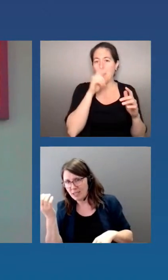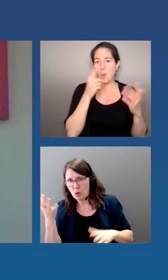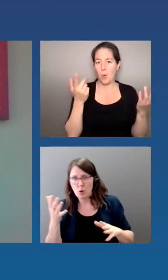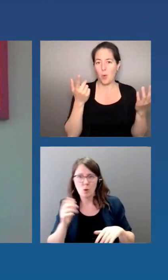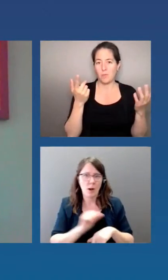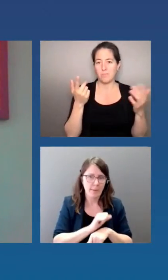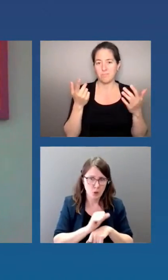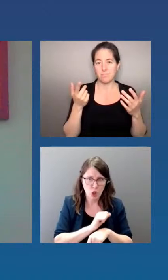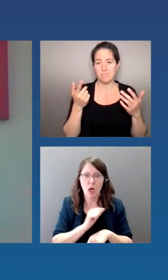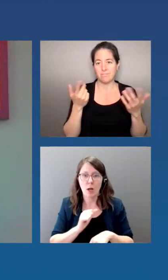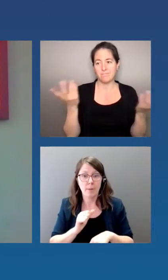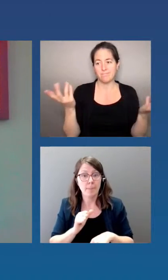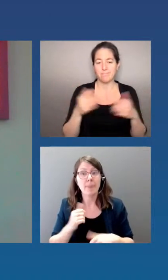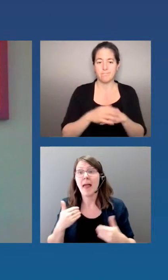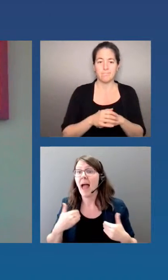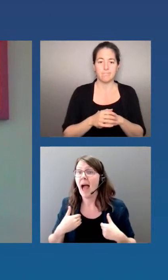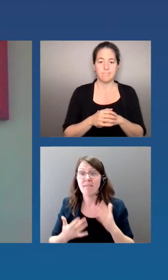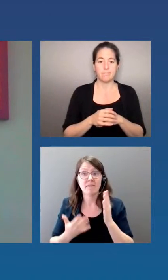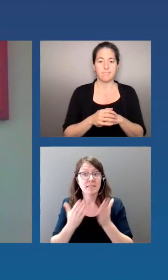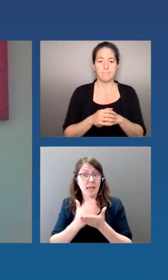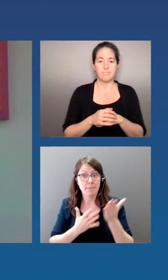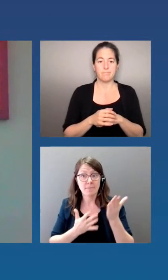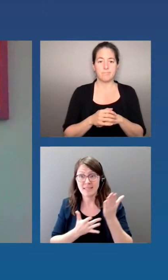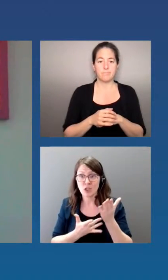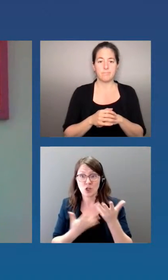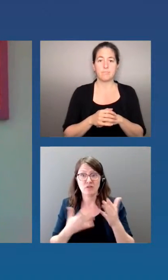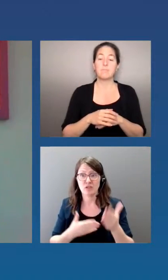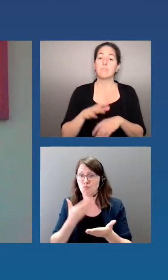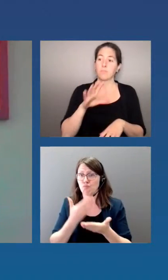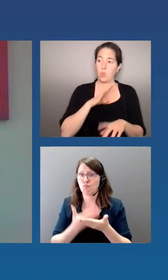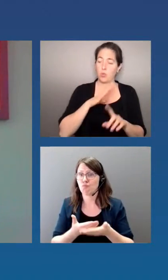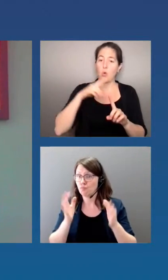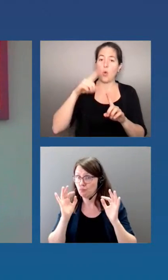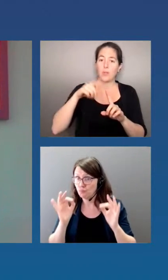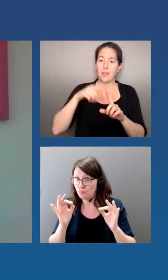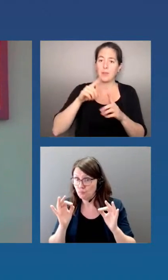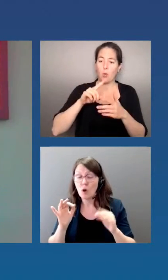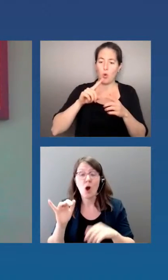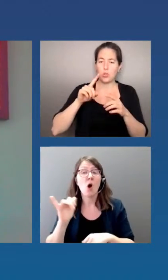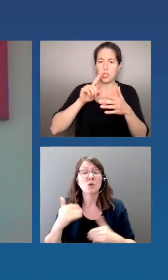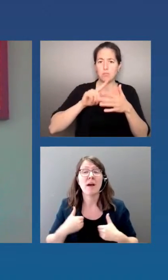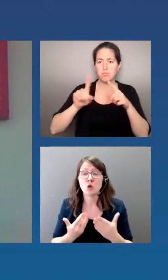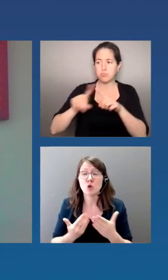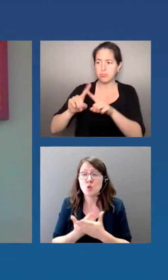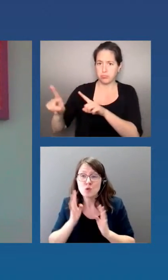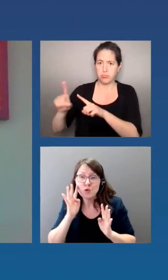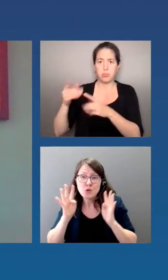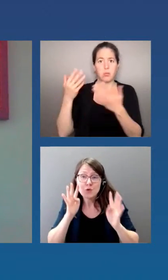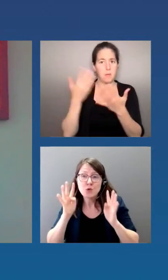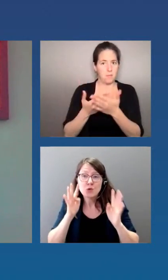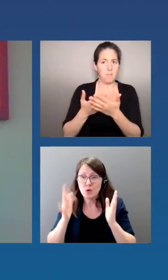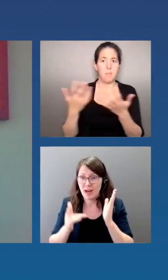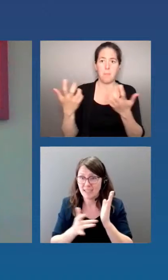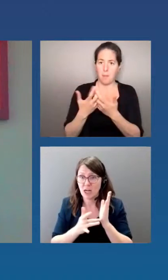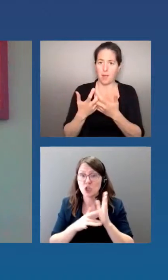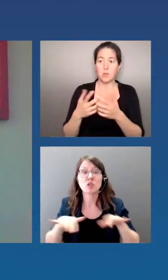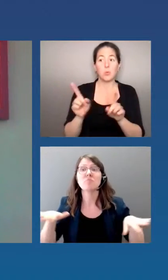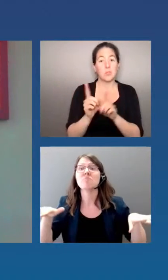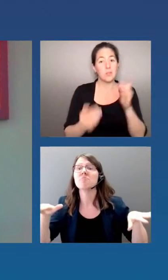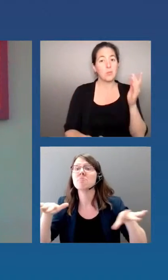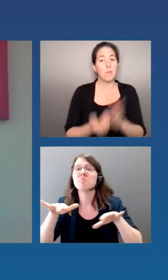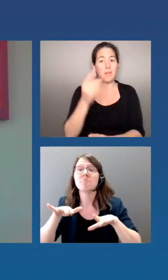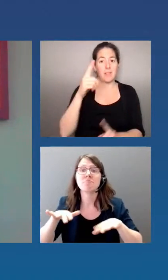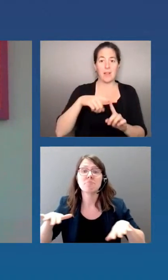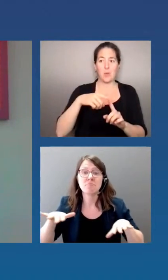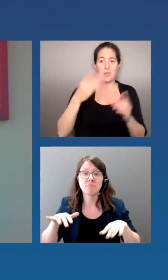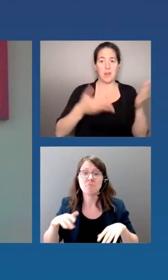proven technologies which we can look at, but there's also emerging technologies that we know are out there that's could, again, we